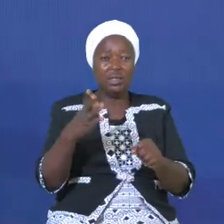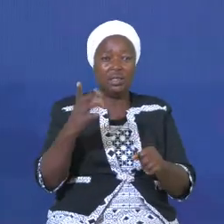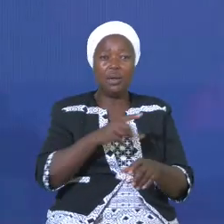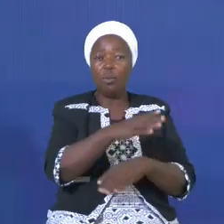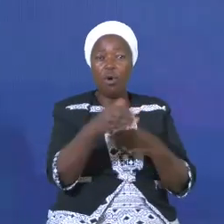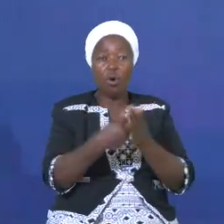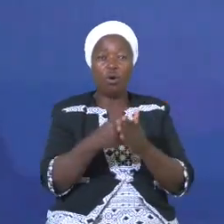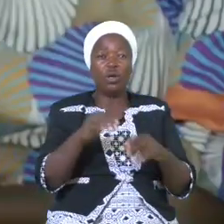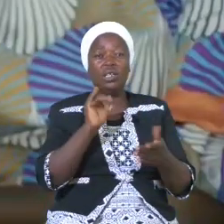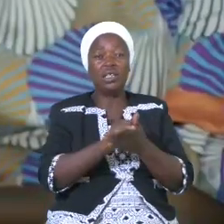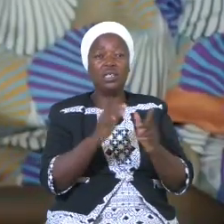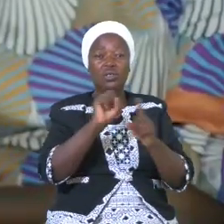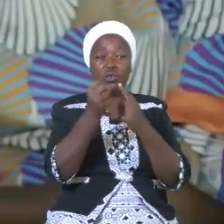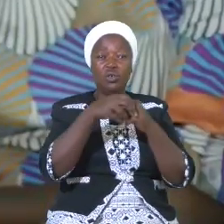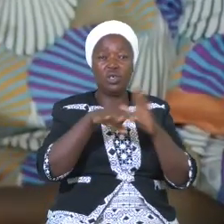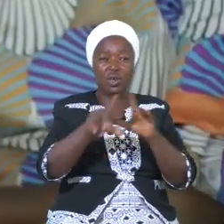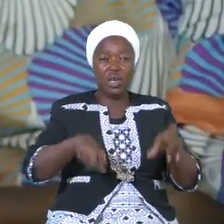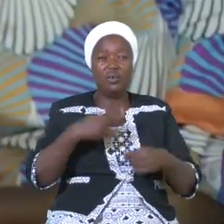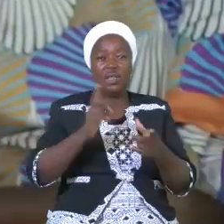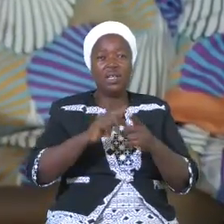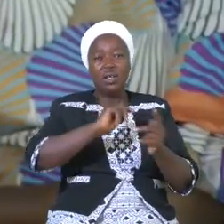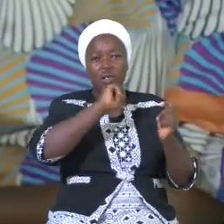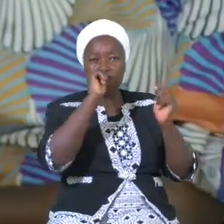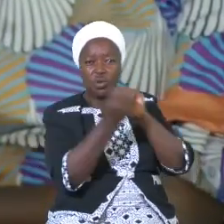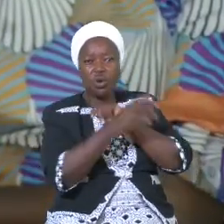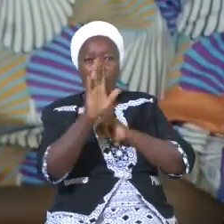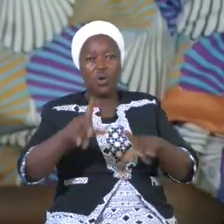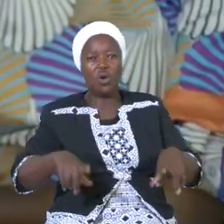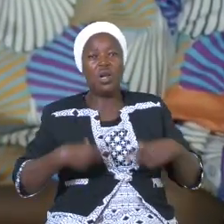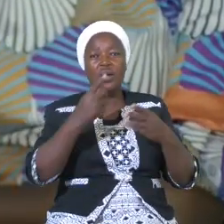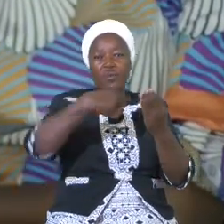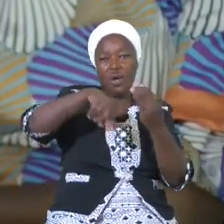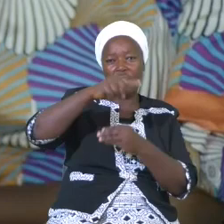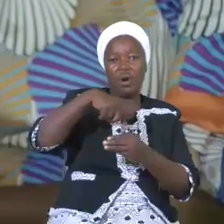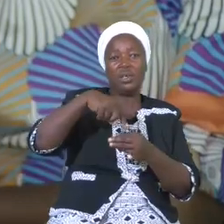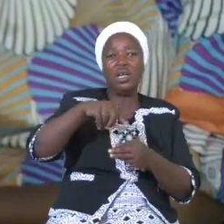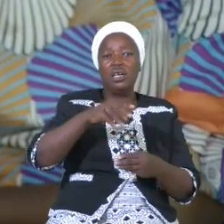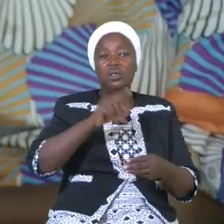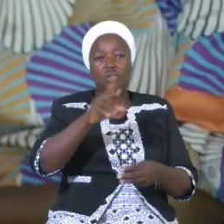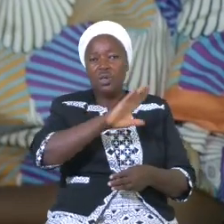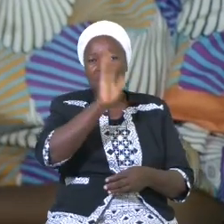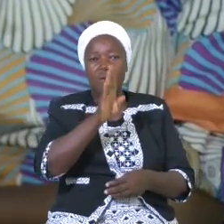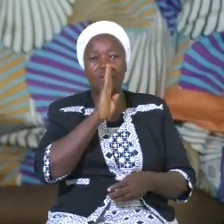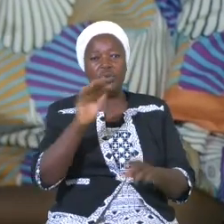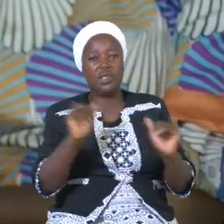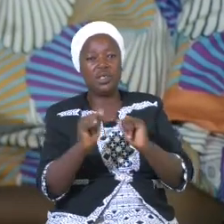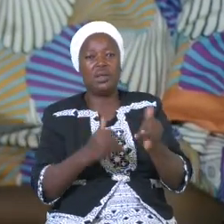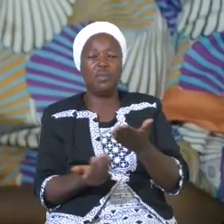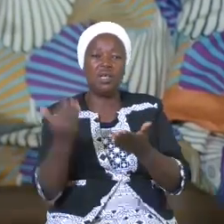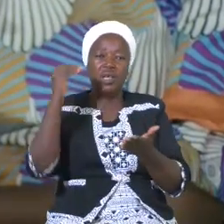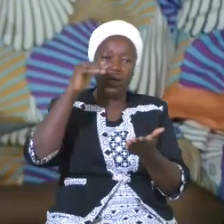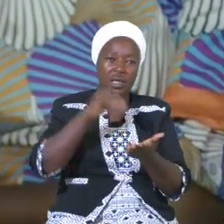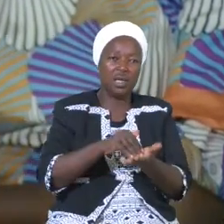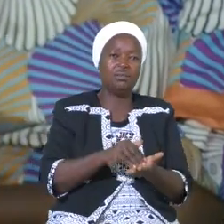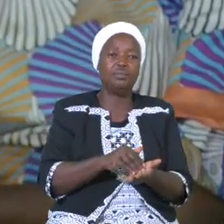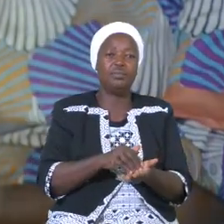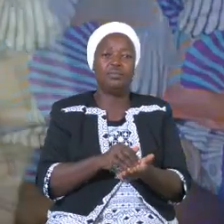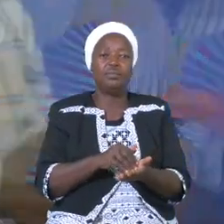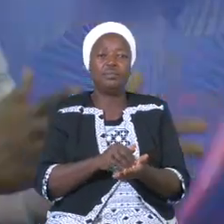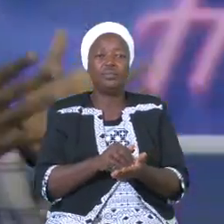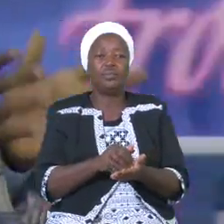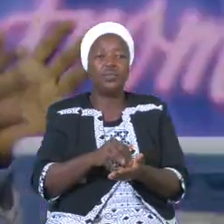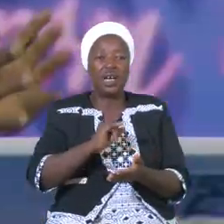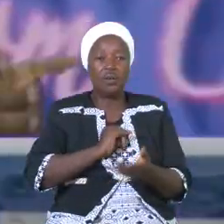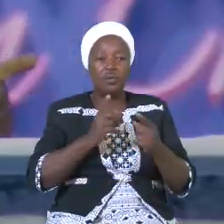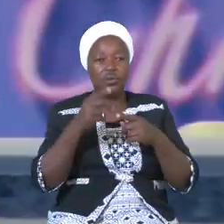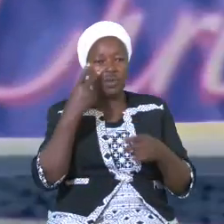life he'll turn your life around you'll never be the same again i want you to look at